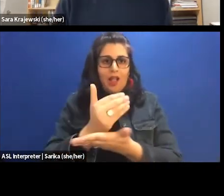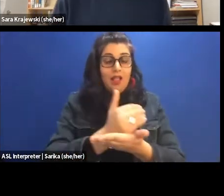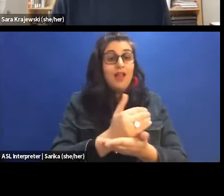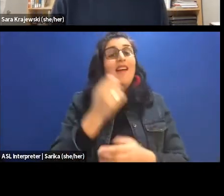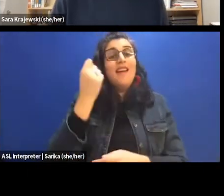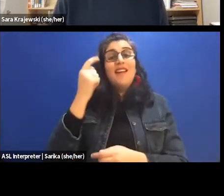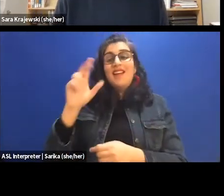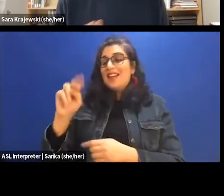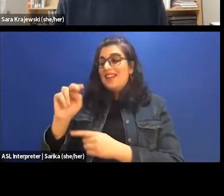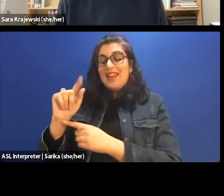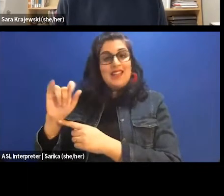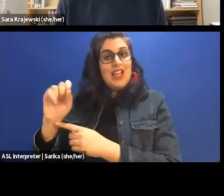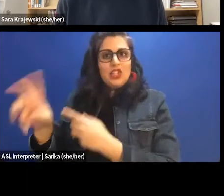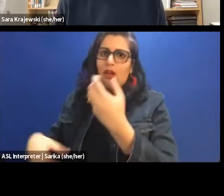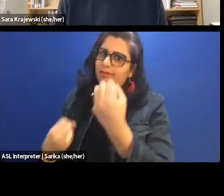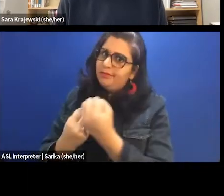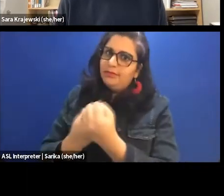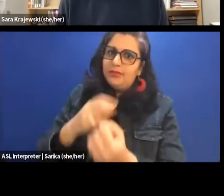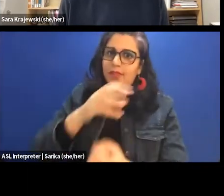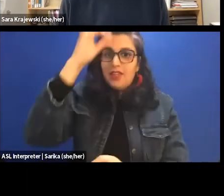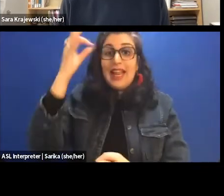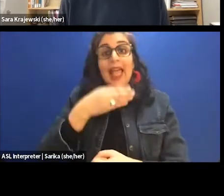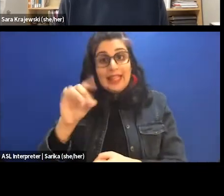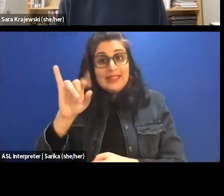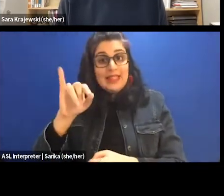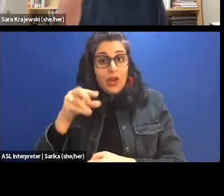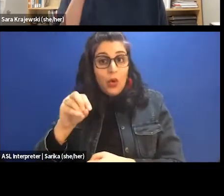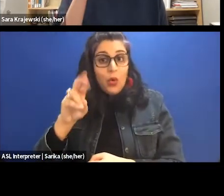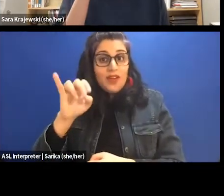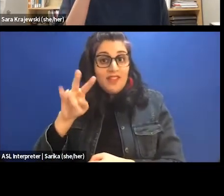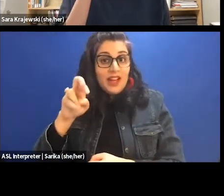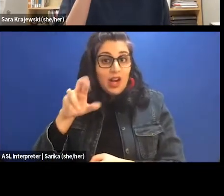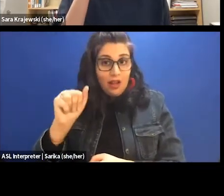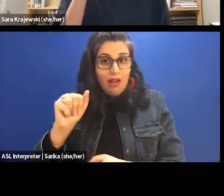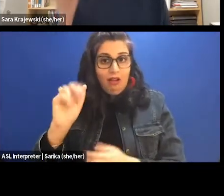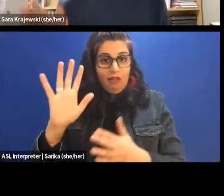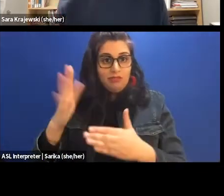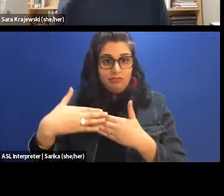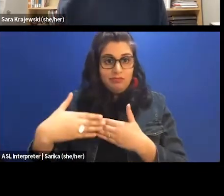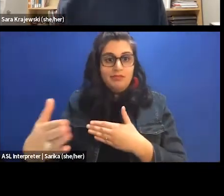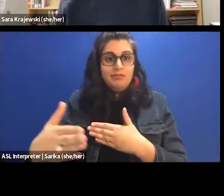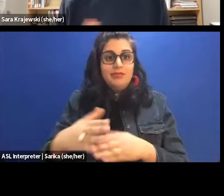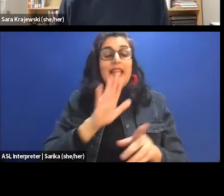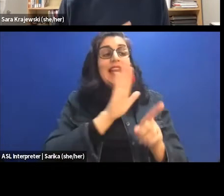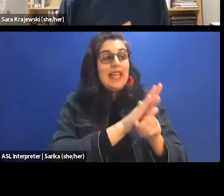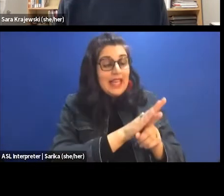significant supporter of Frida as well as Diego Rivera. In his portrait of her, Rivera